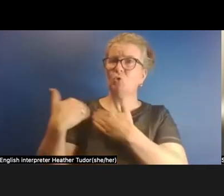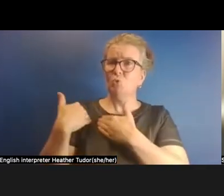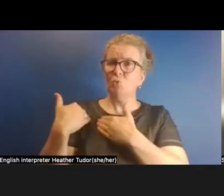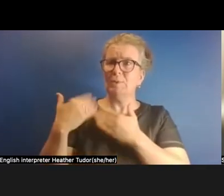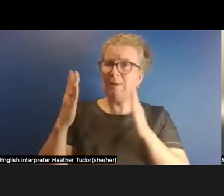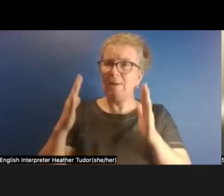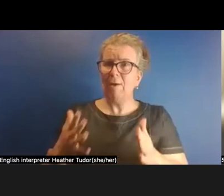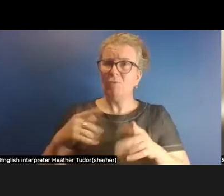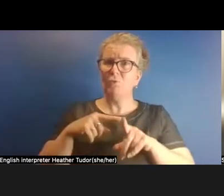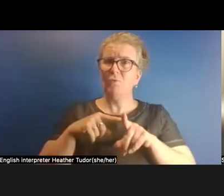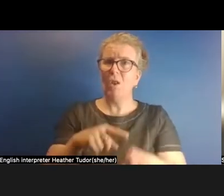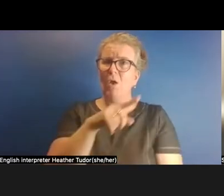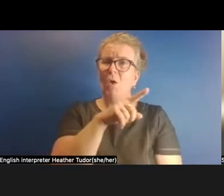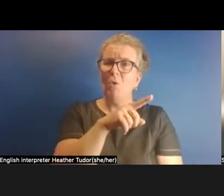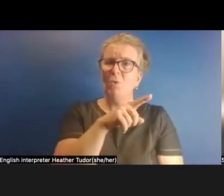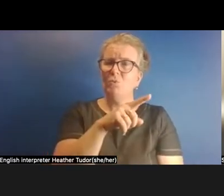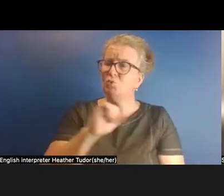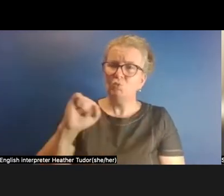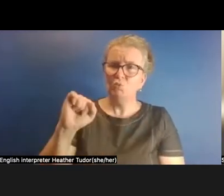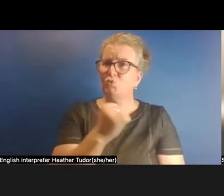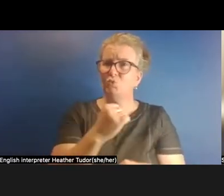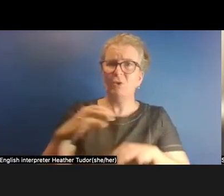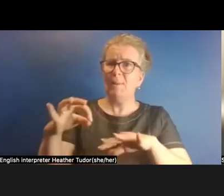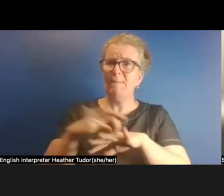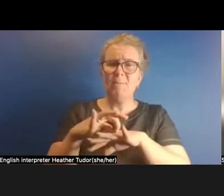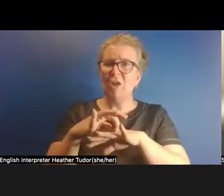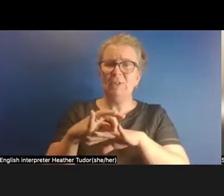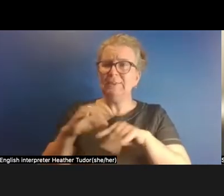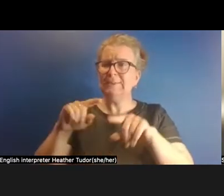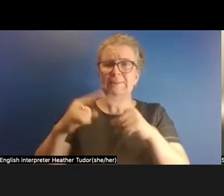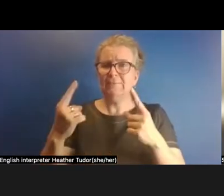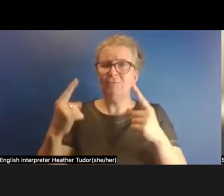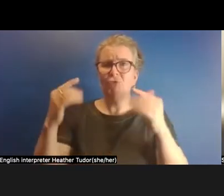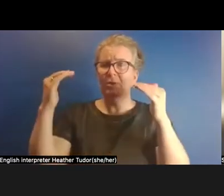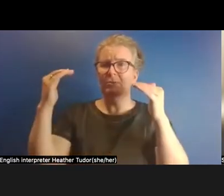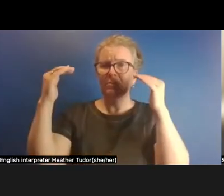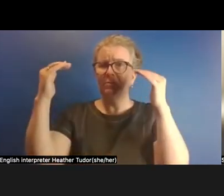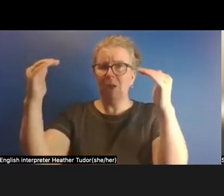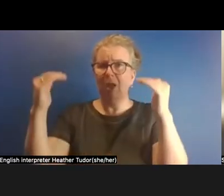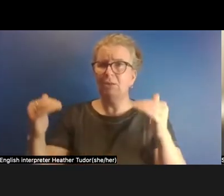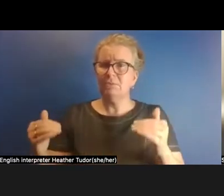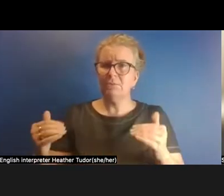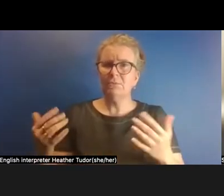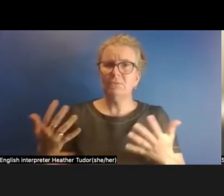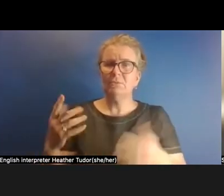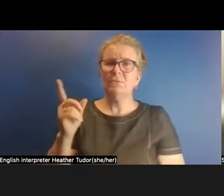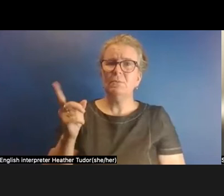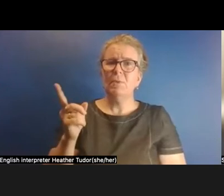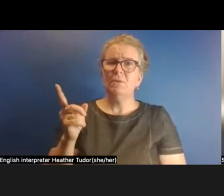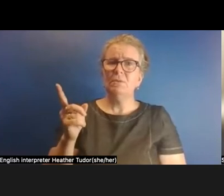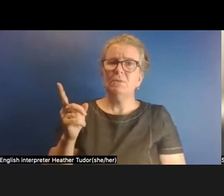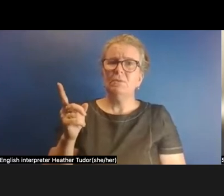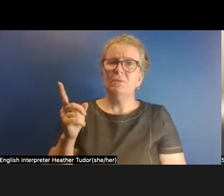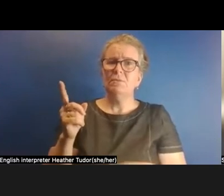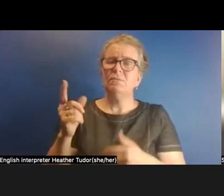know, knowing better. But I think it was nice in the end how they, you know, were